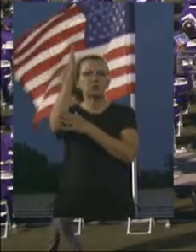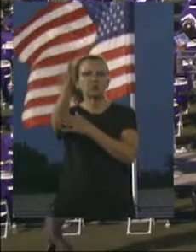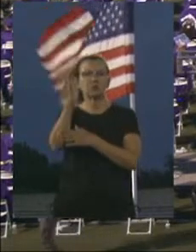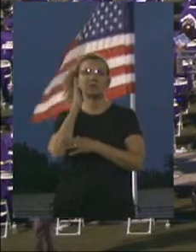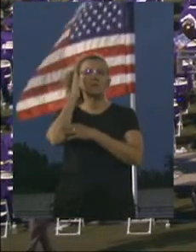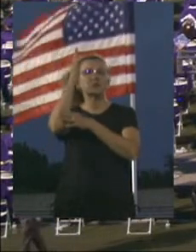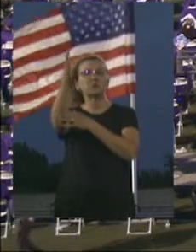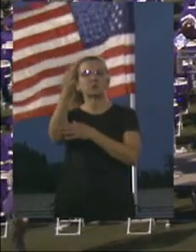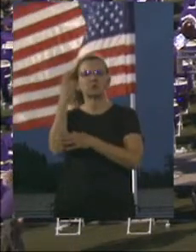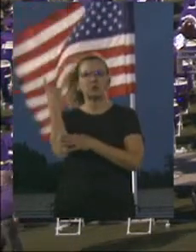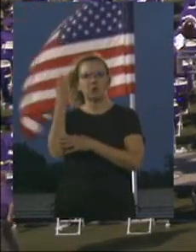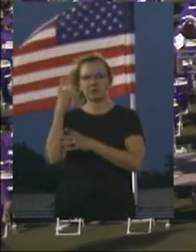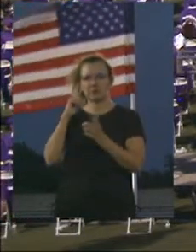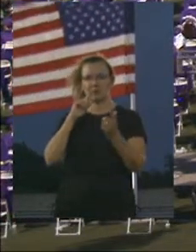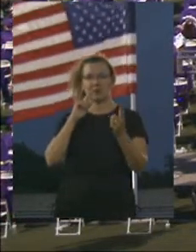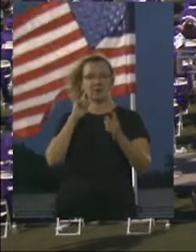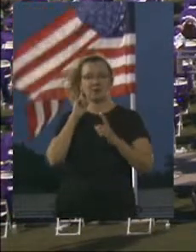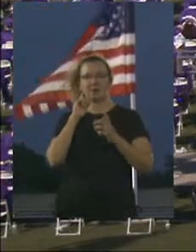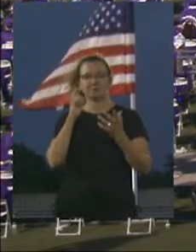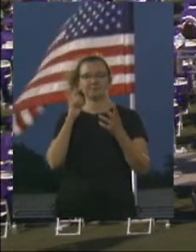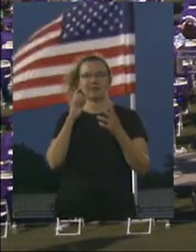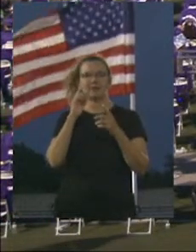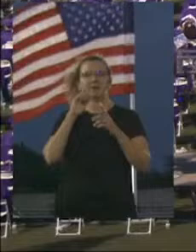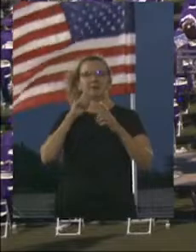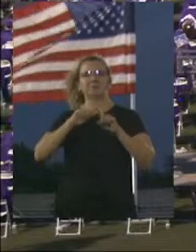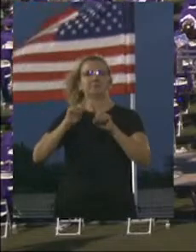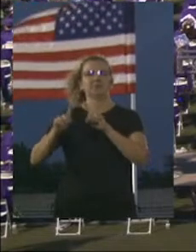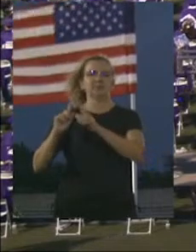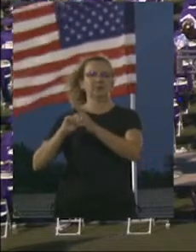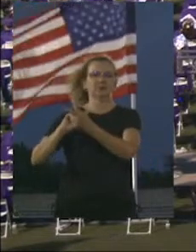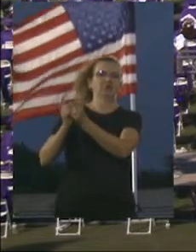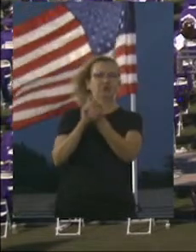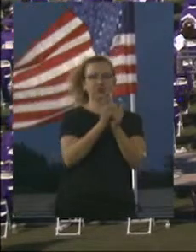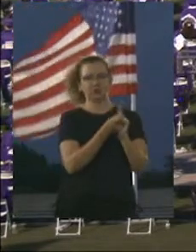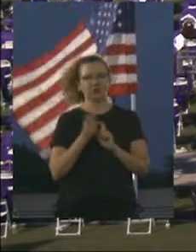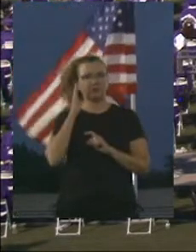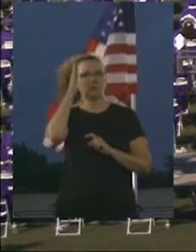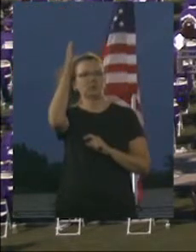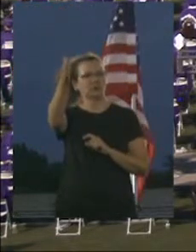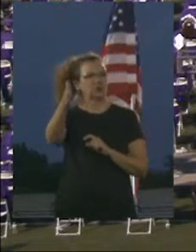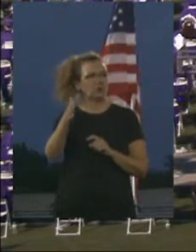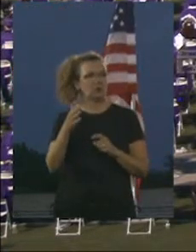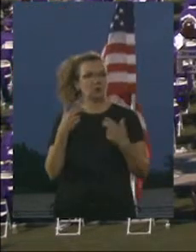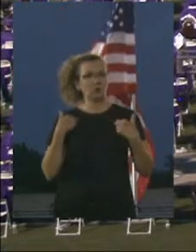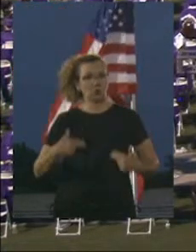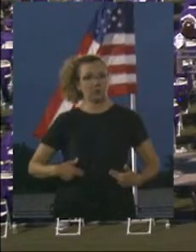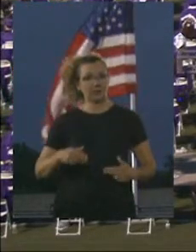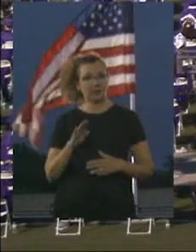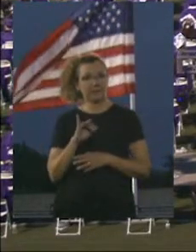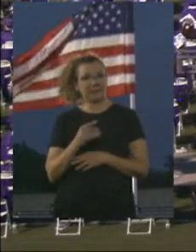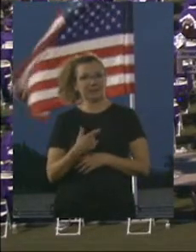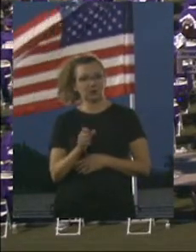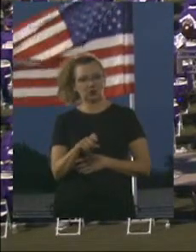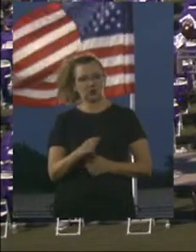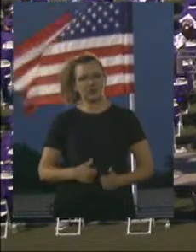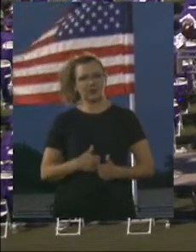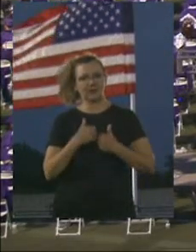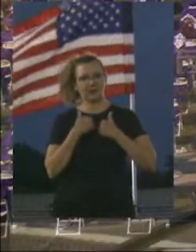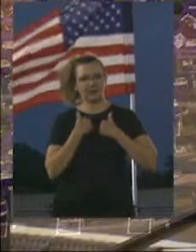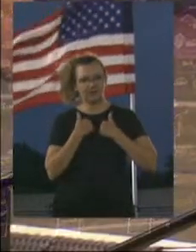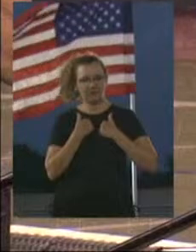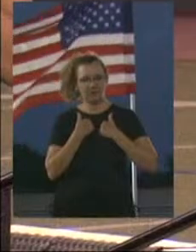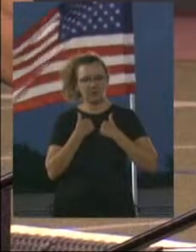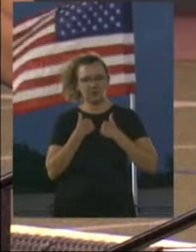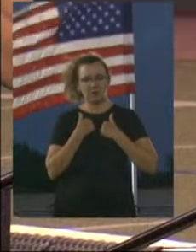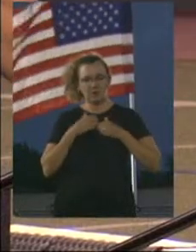infinite succession of presents. And to live now as we think human beings should live in defiance of all that is bad